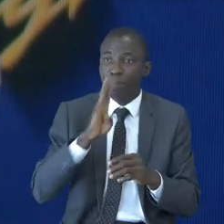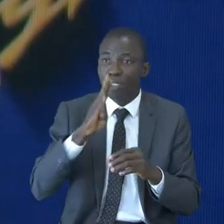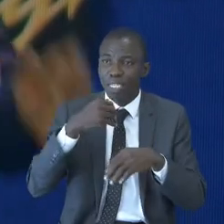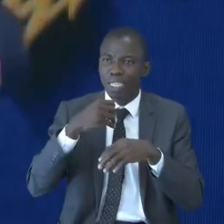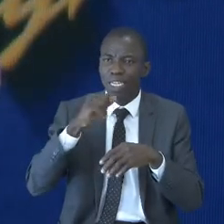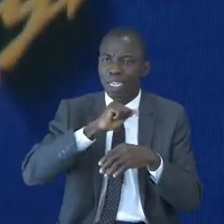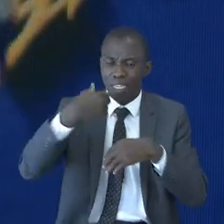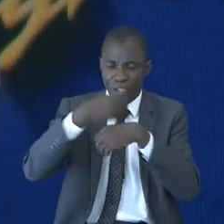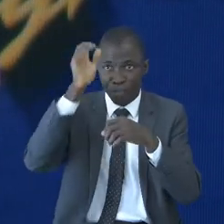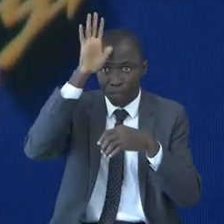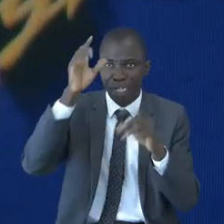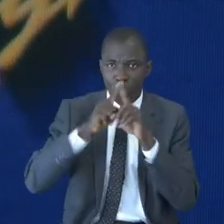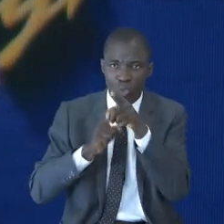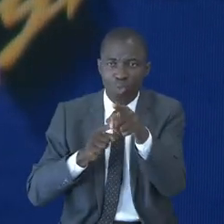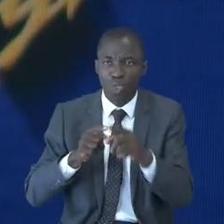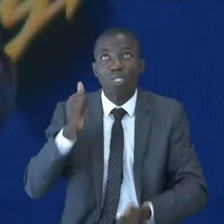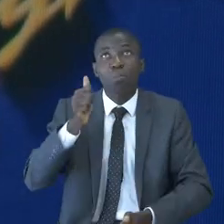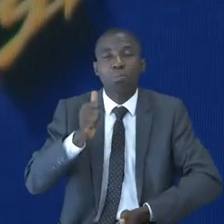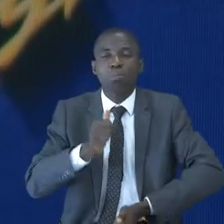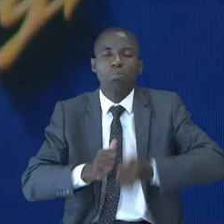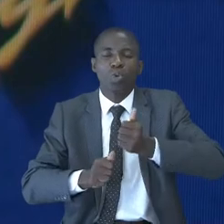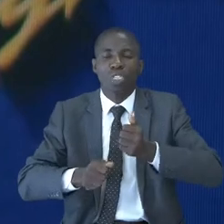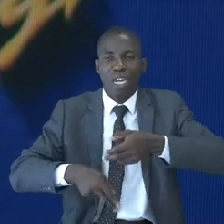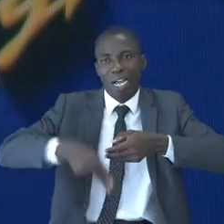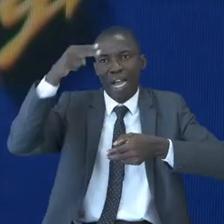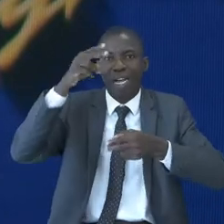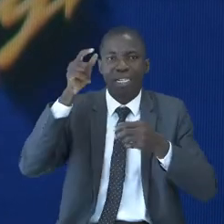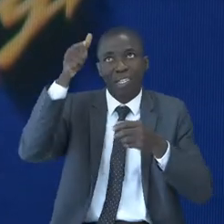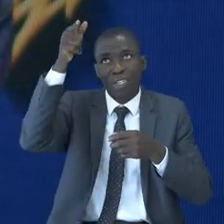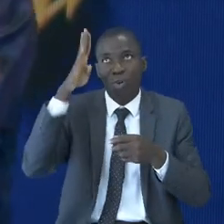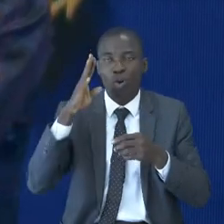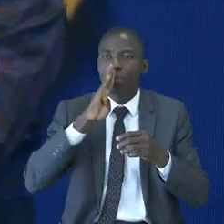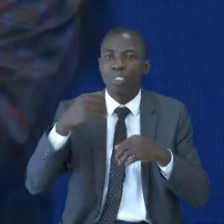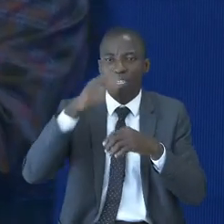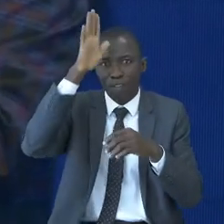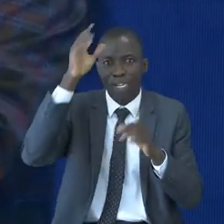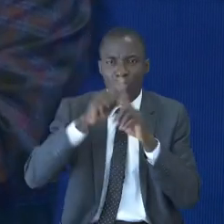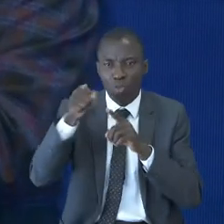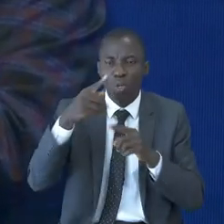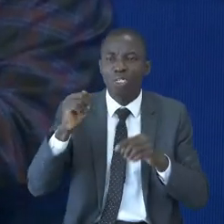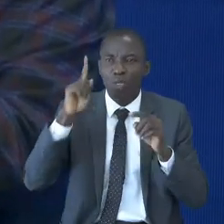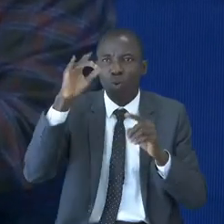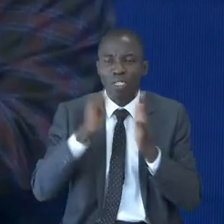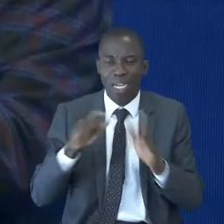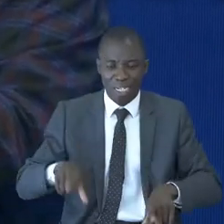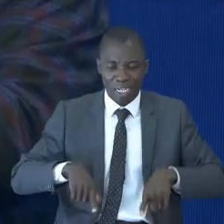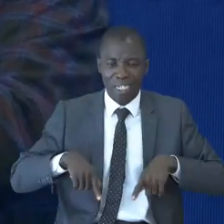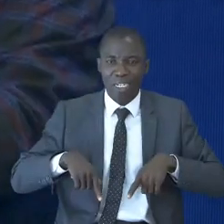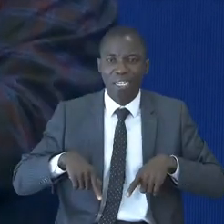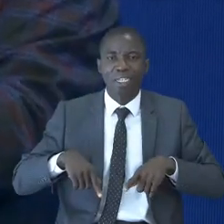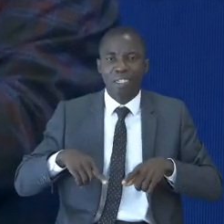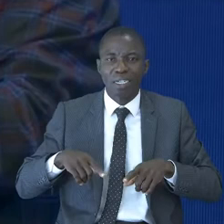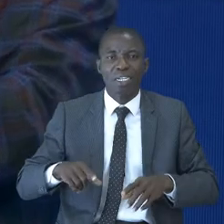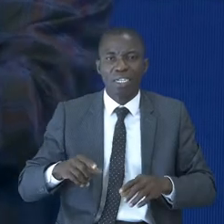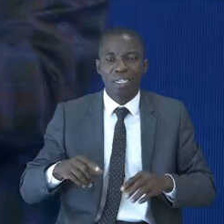you. The Most High God will be a father unto you. The one that lives in light and there's